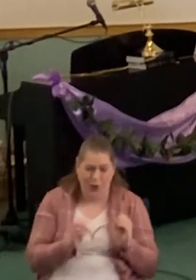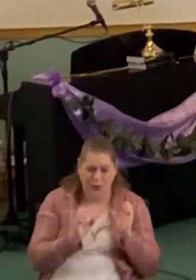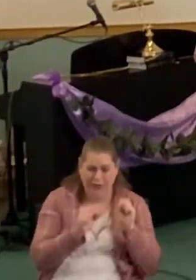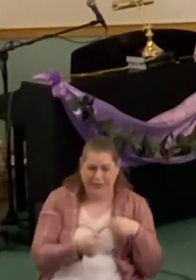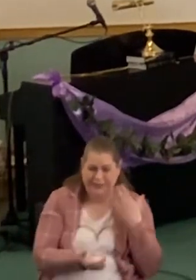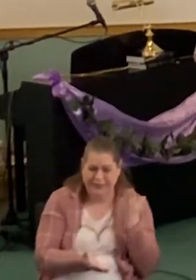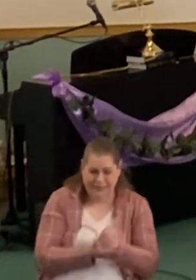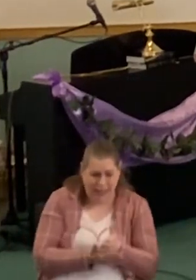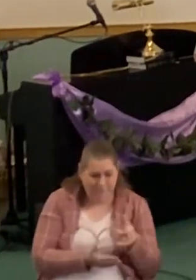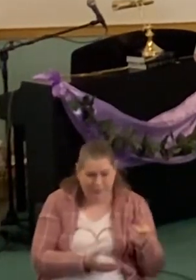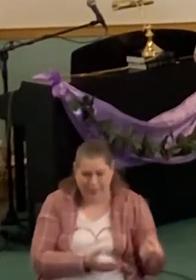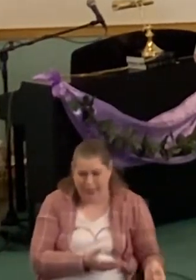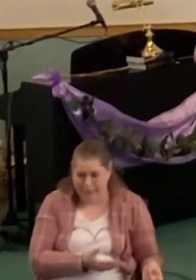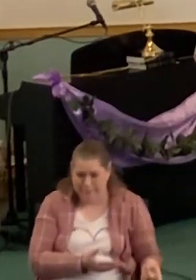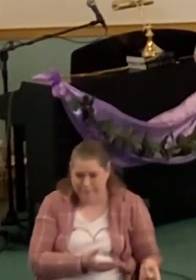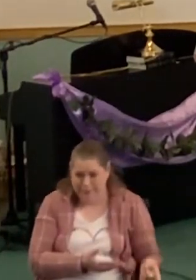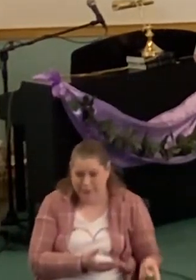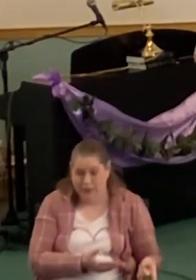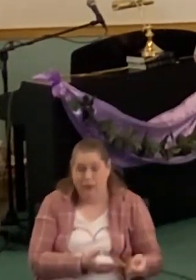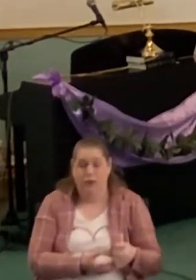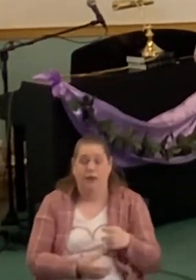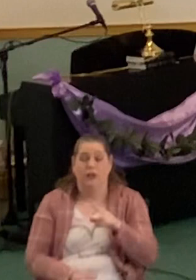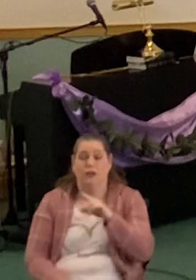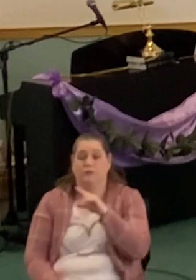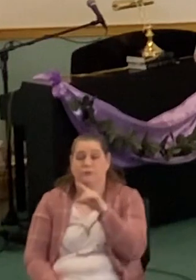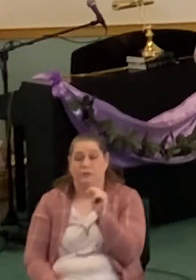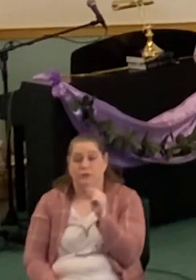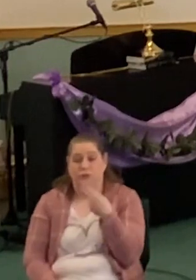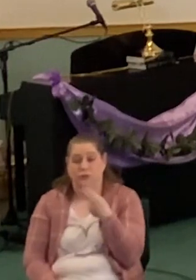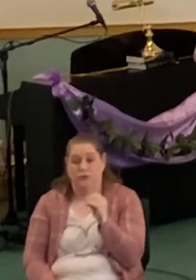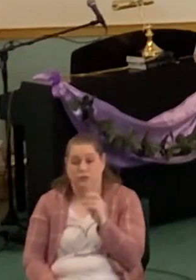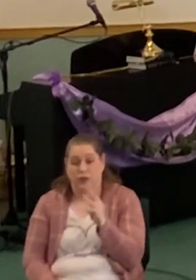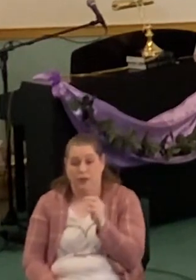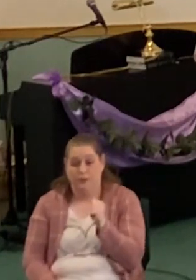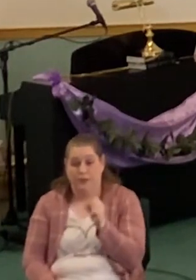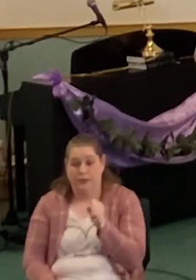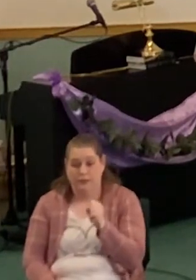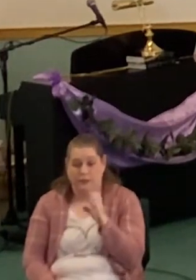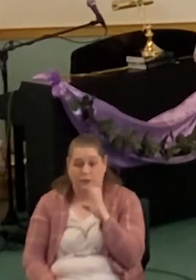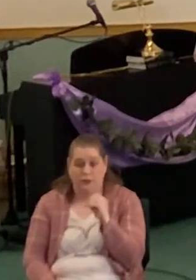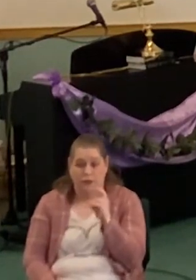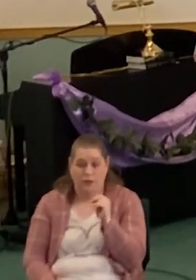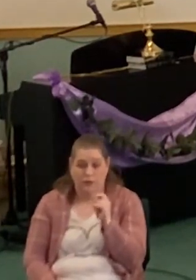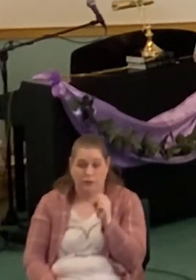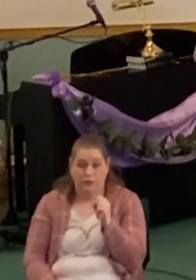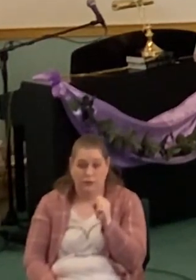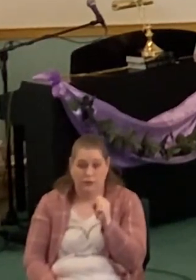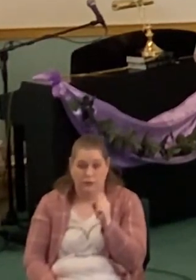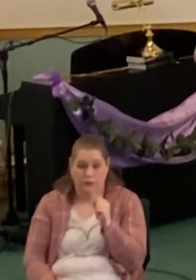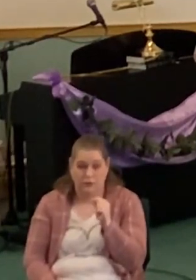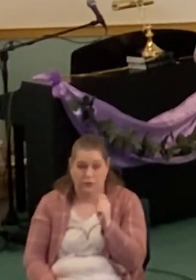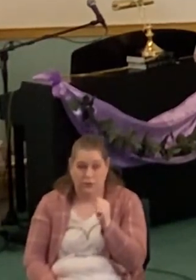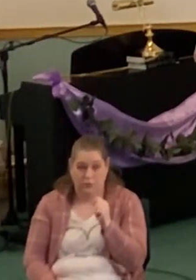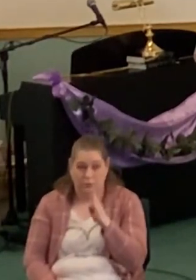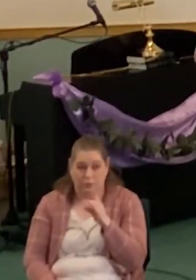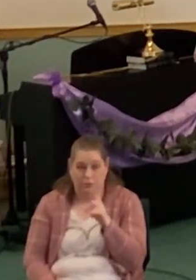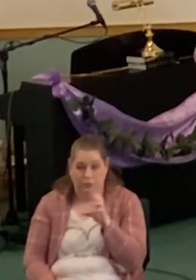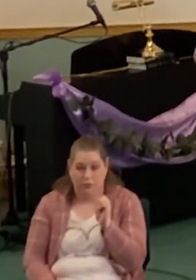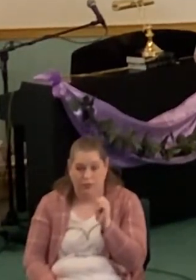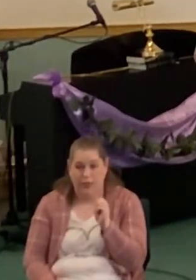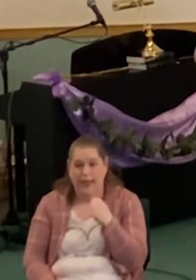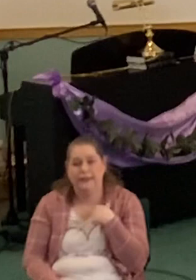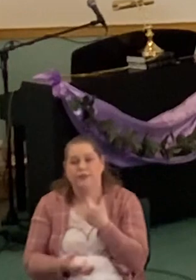stop them. Thomas Constable, who has free Bible notes, if you ever wanted to look up a good commentary on the Bible, Thomas